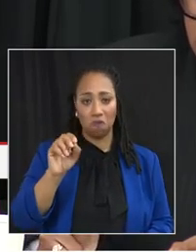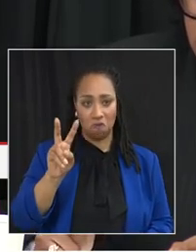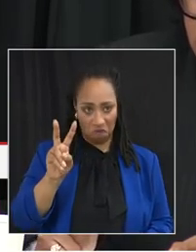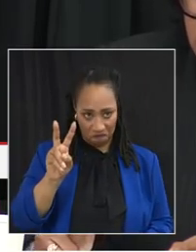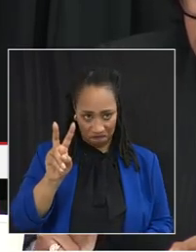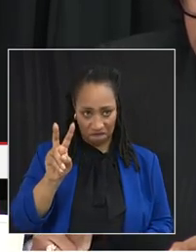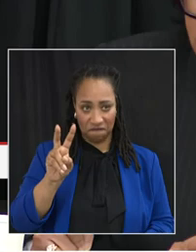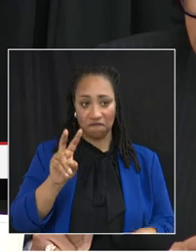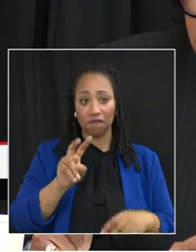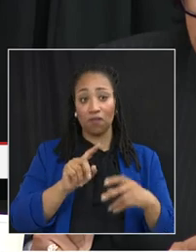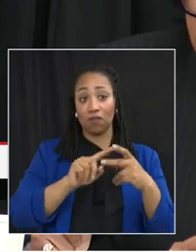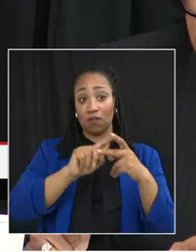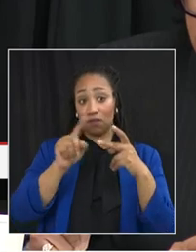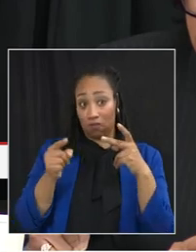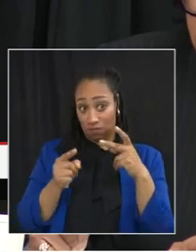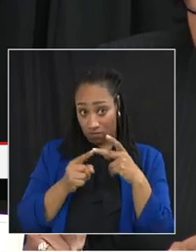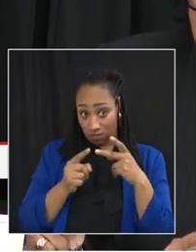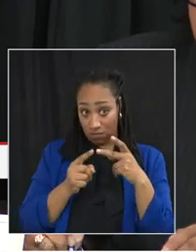budget@dc.gov?